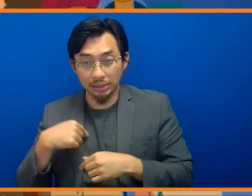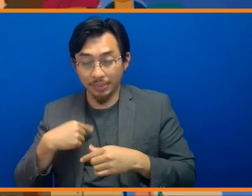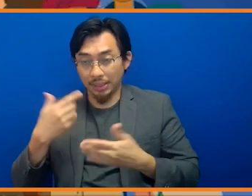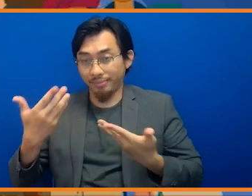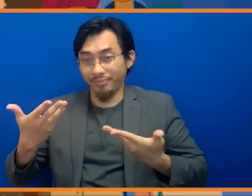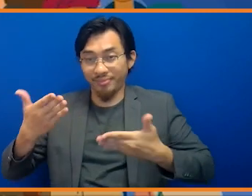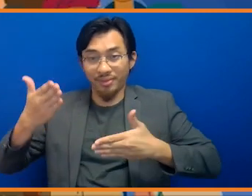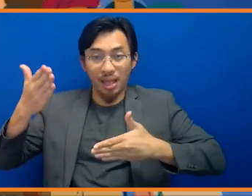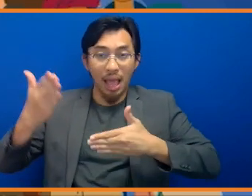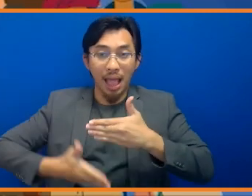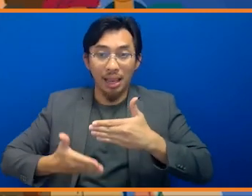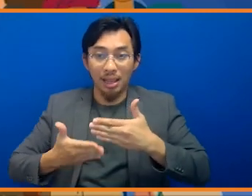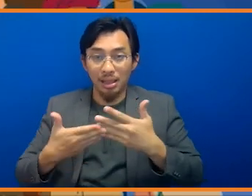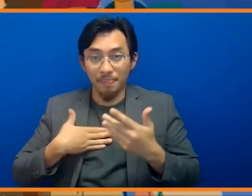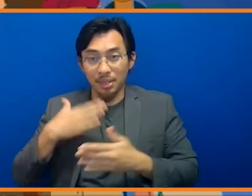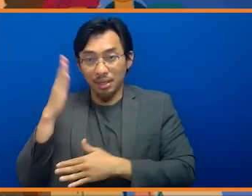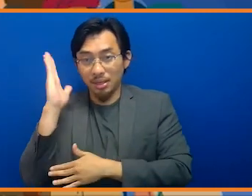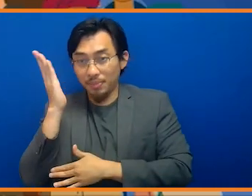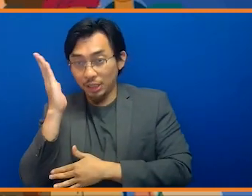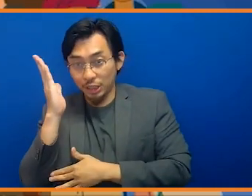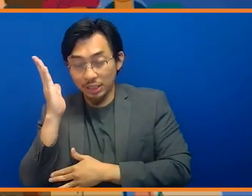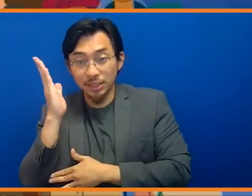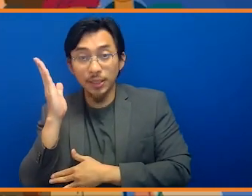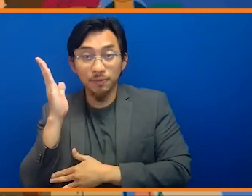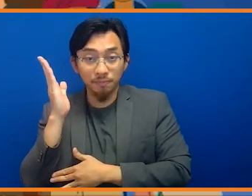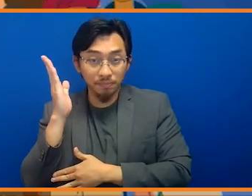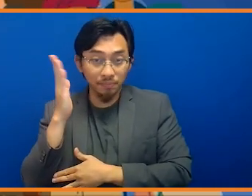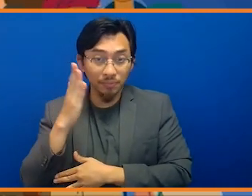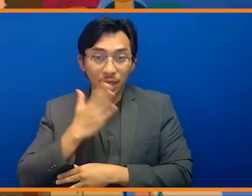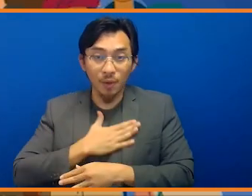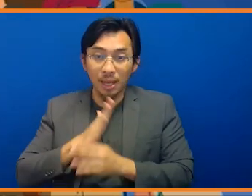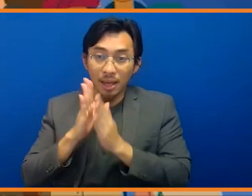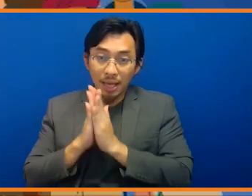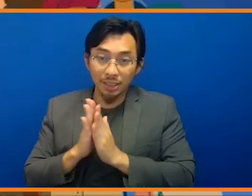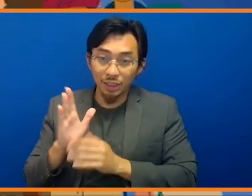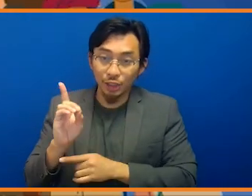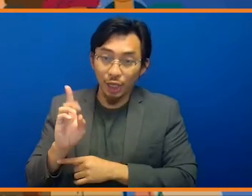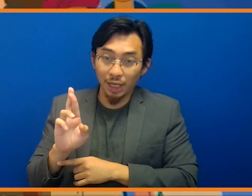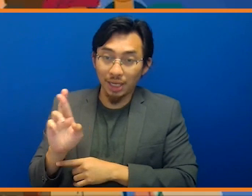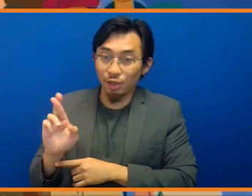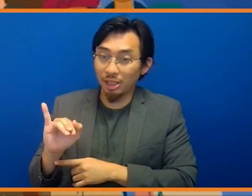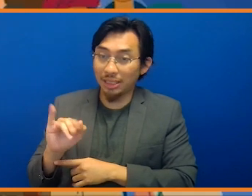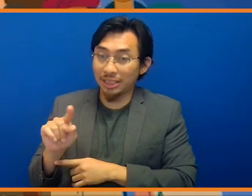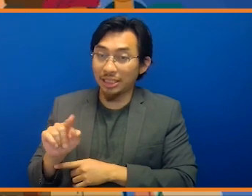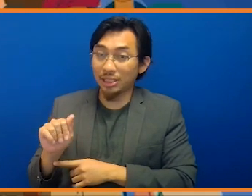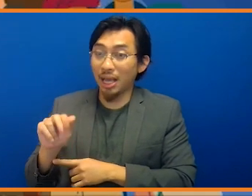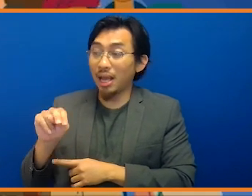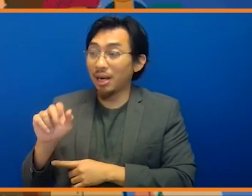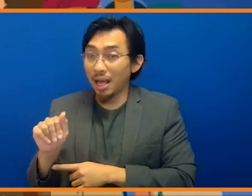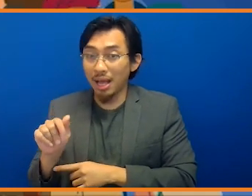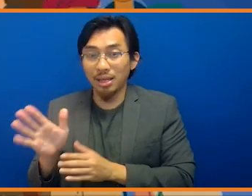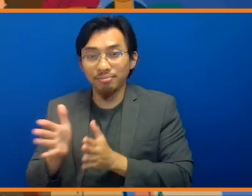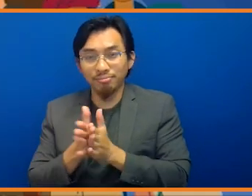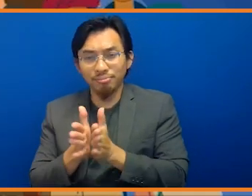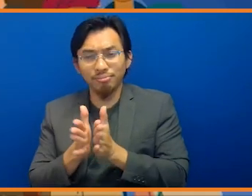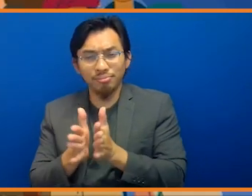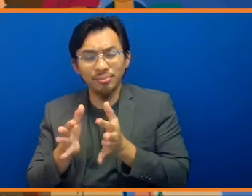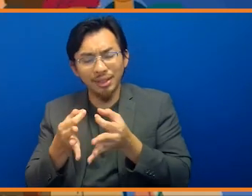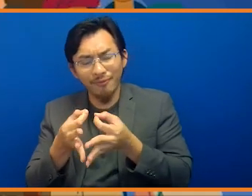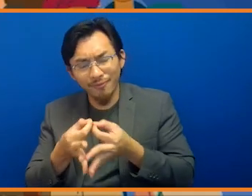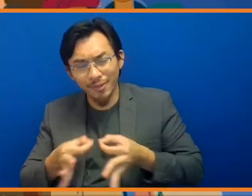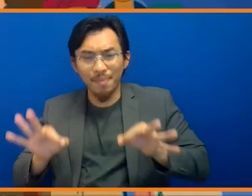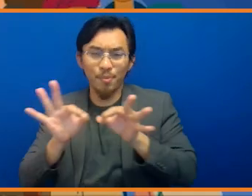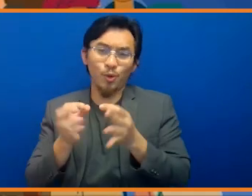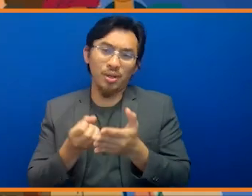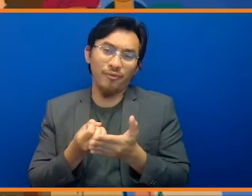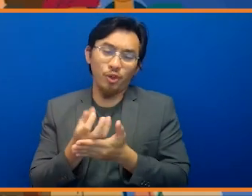this is the end of my presentation. So now I would like to ask Dr. Rizana to explain a very important information